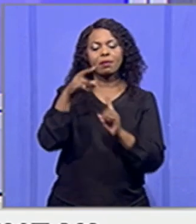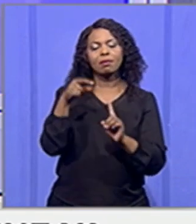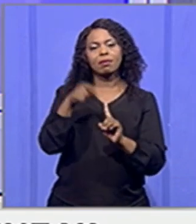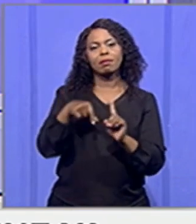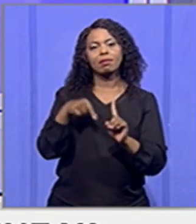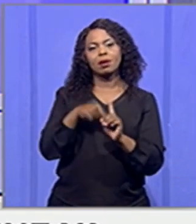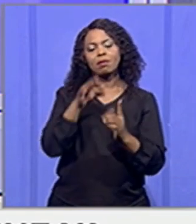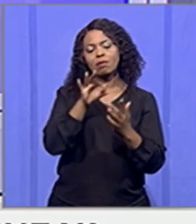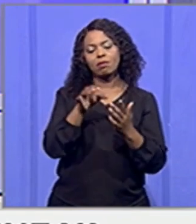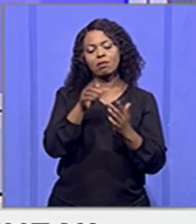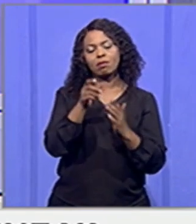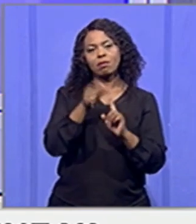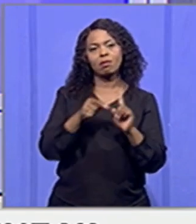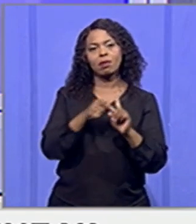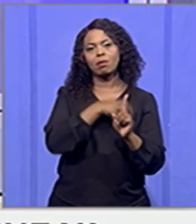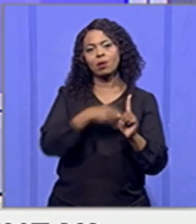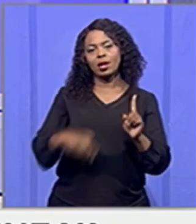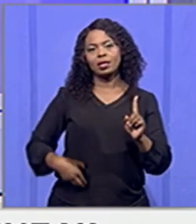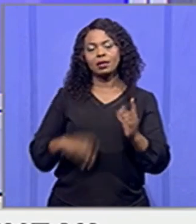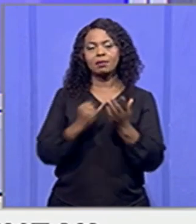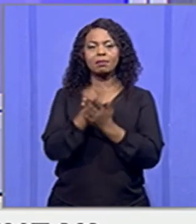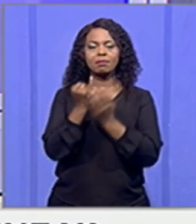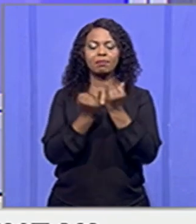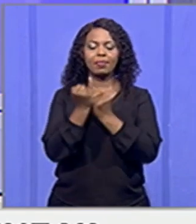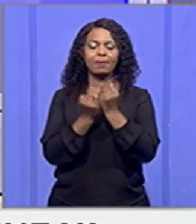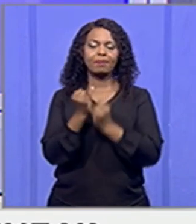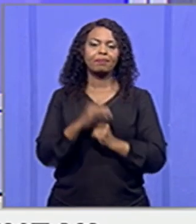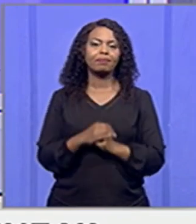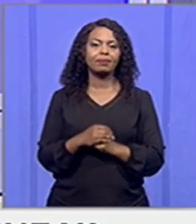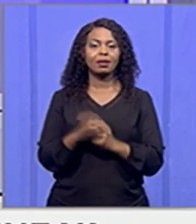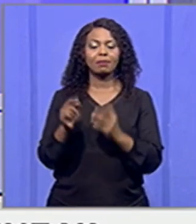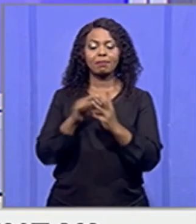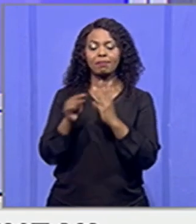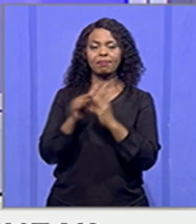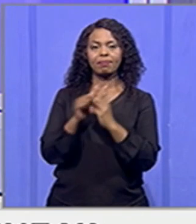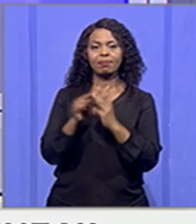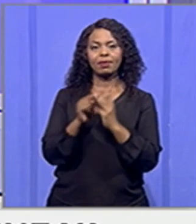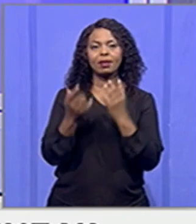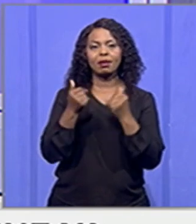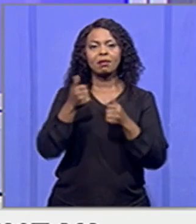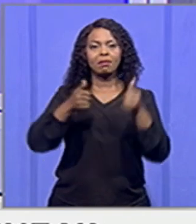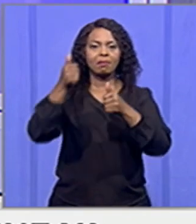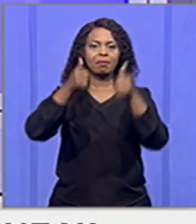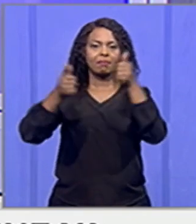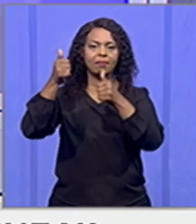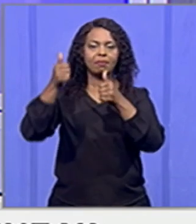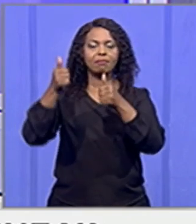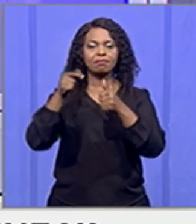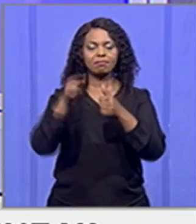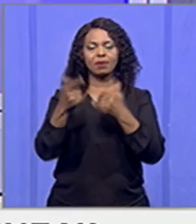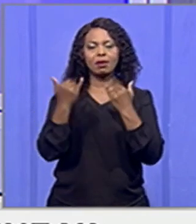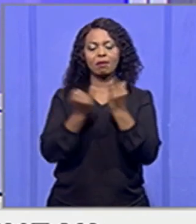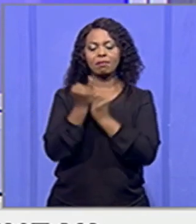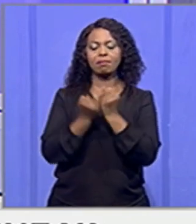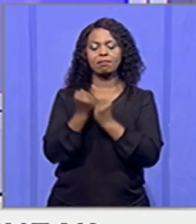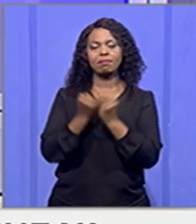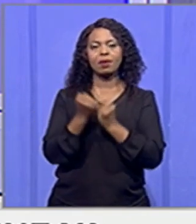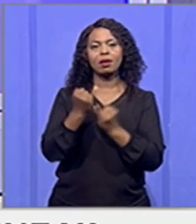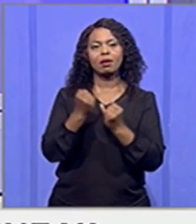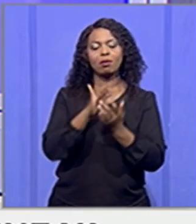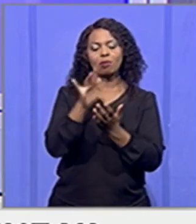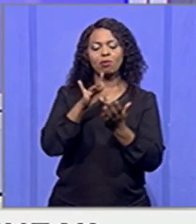go gaisa go na le kgaisano e gagametseng magareng ga bagaisane ba ba kwa godimo ba le bararo ba batlang go